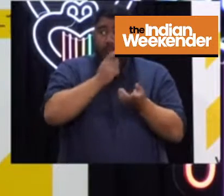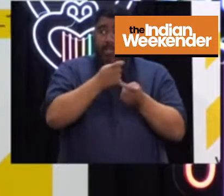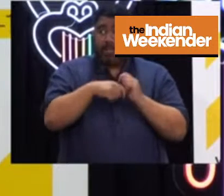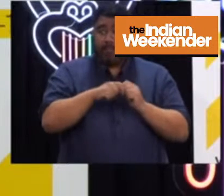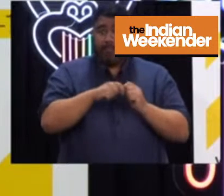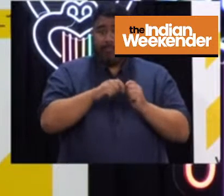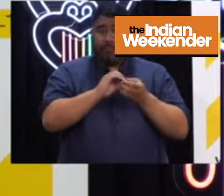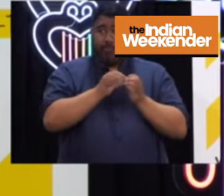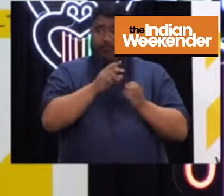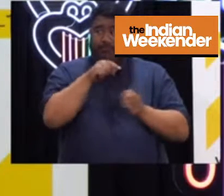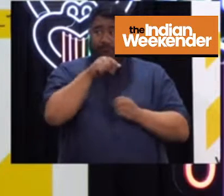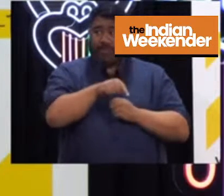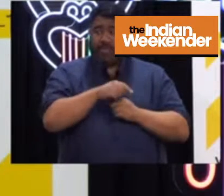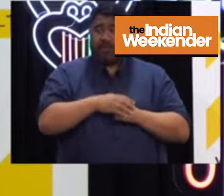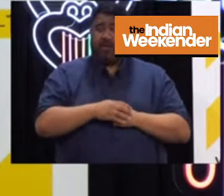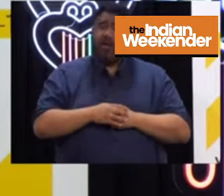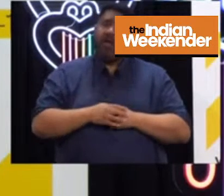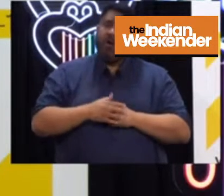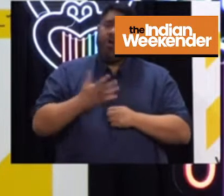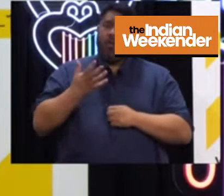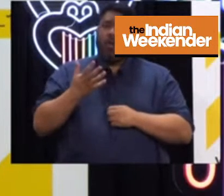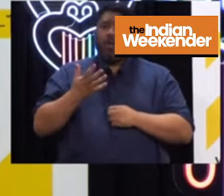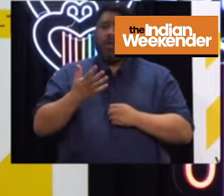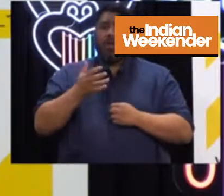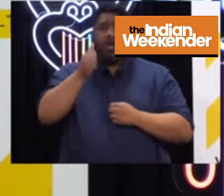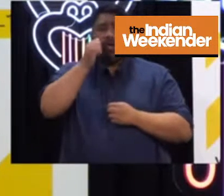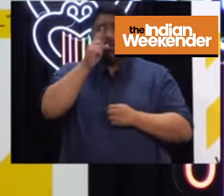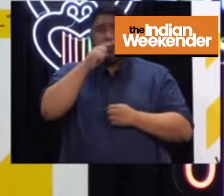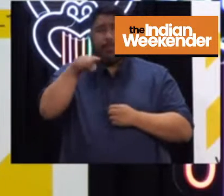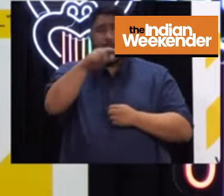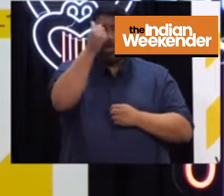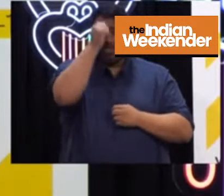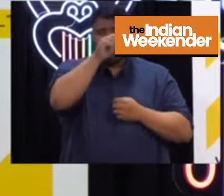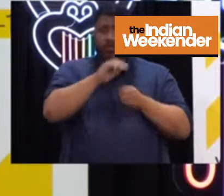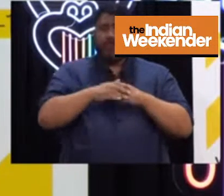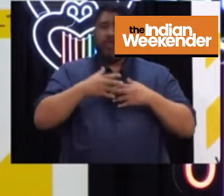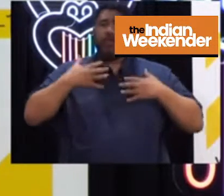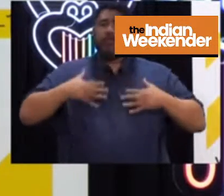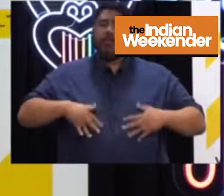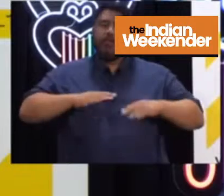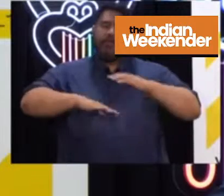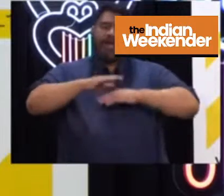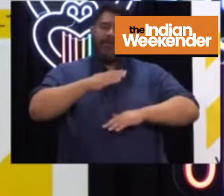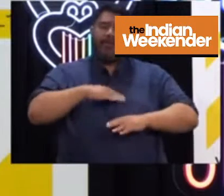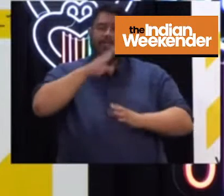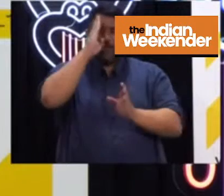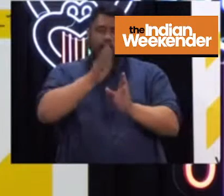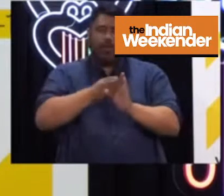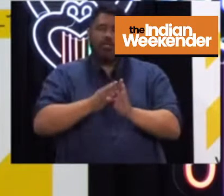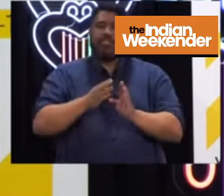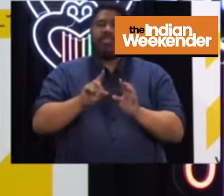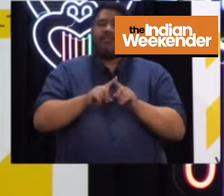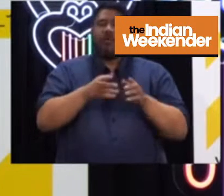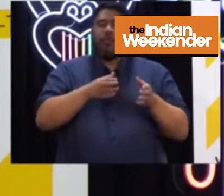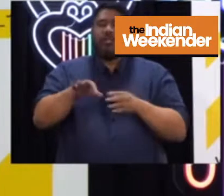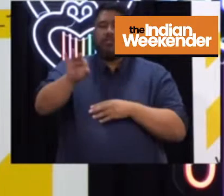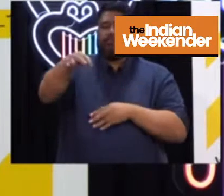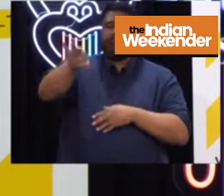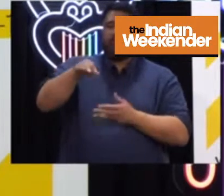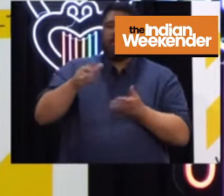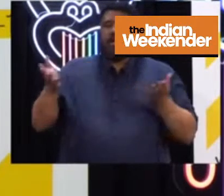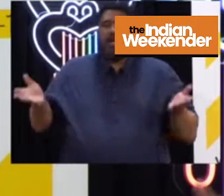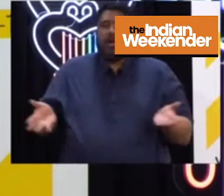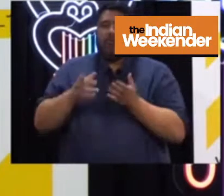including those with a background in human behaviour and psychology, look at the different incentives that have been used in other countries. You